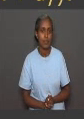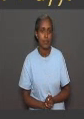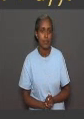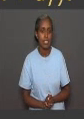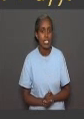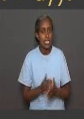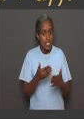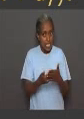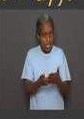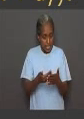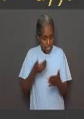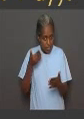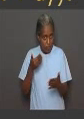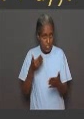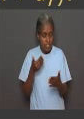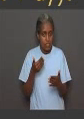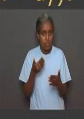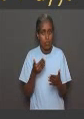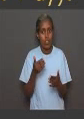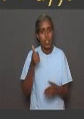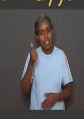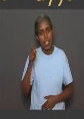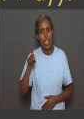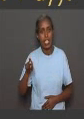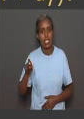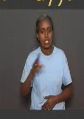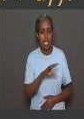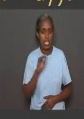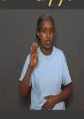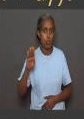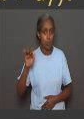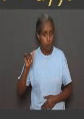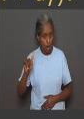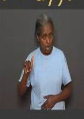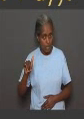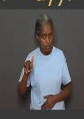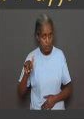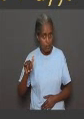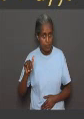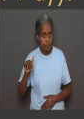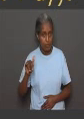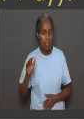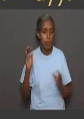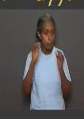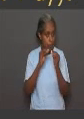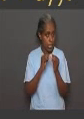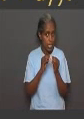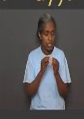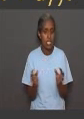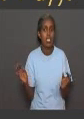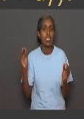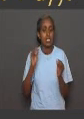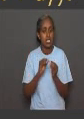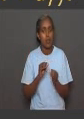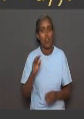The difference of ax and by plus the